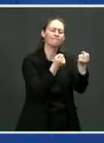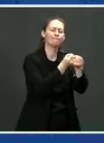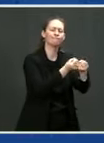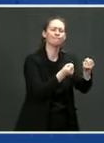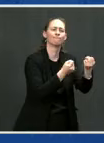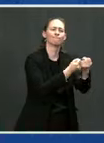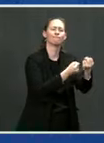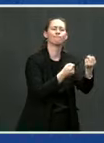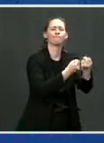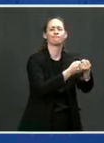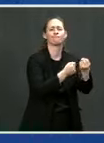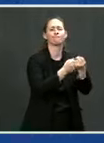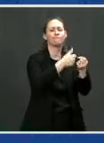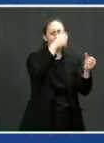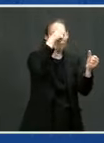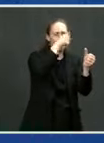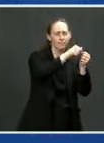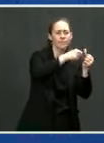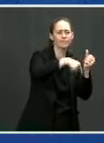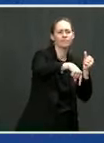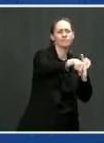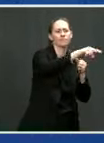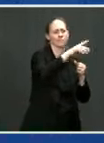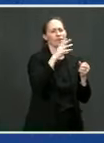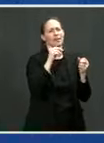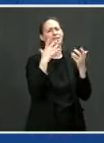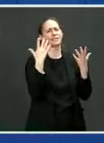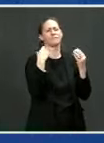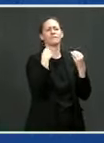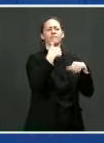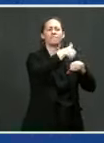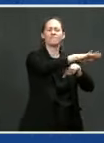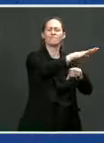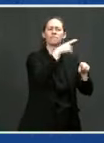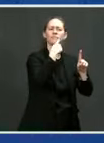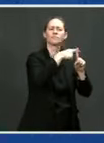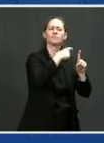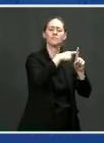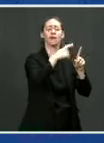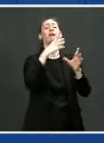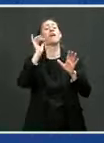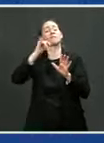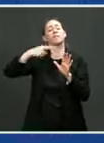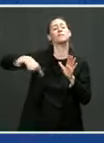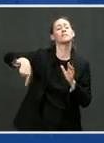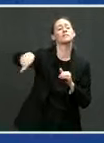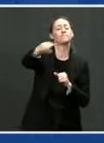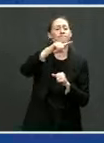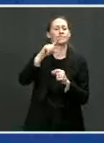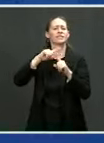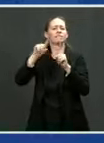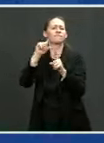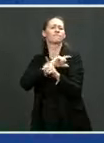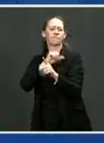Continue to restore to health Officer Ken